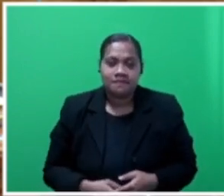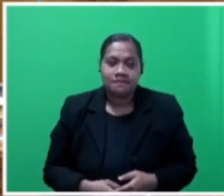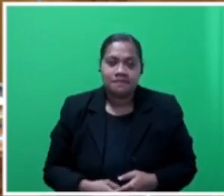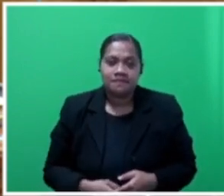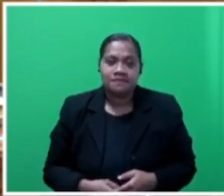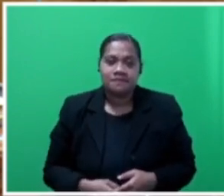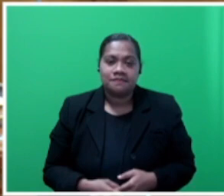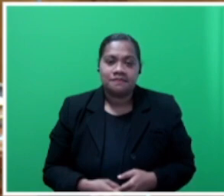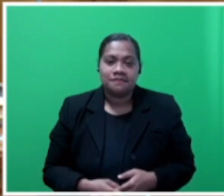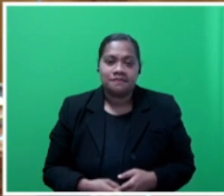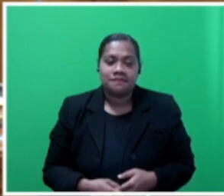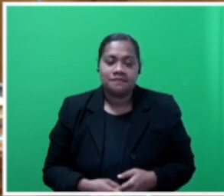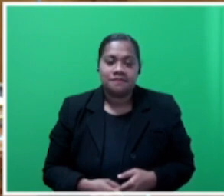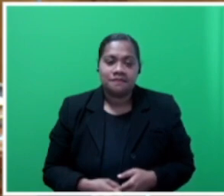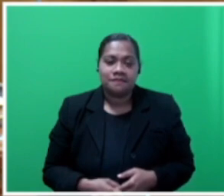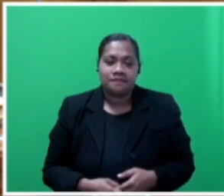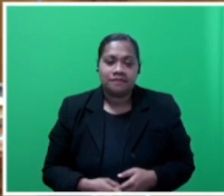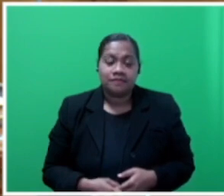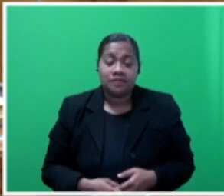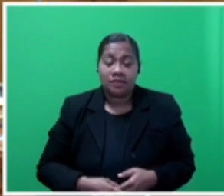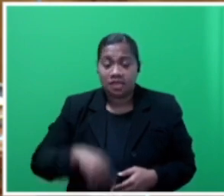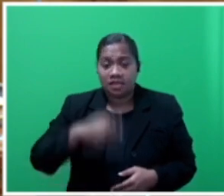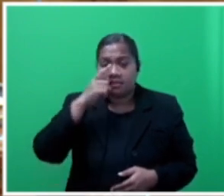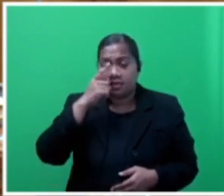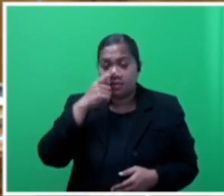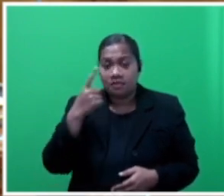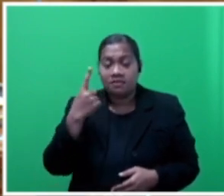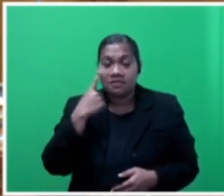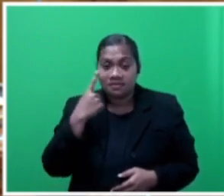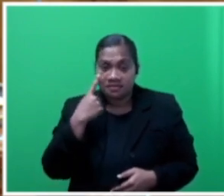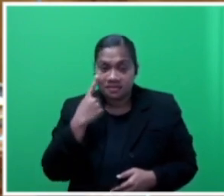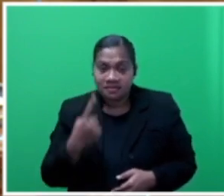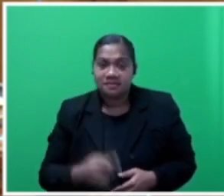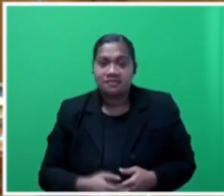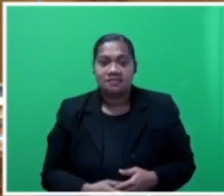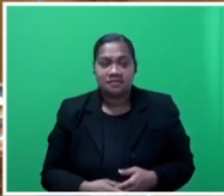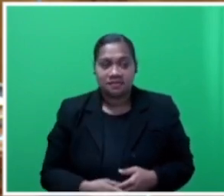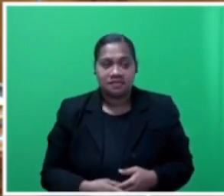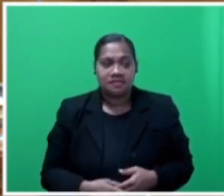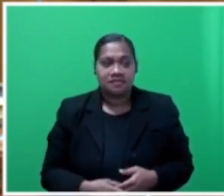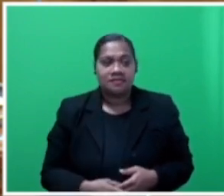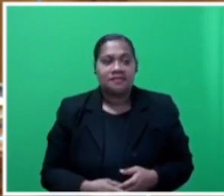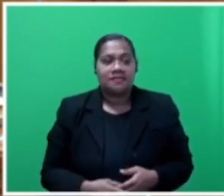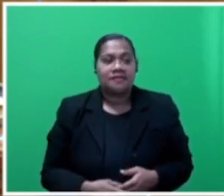People have seen the government's gross failure in everything, from